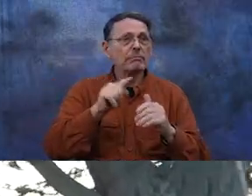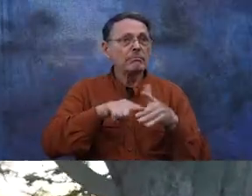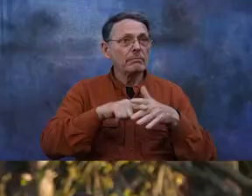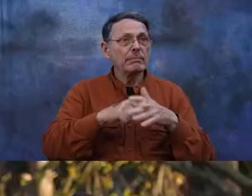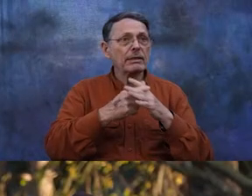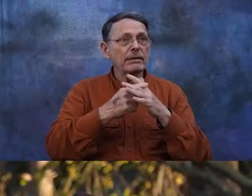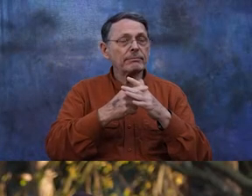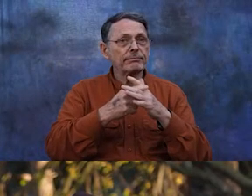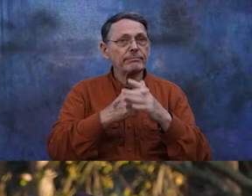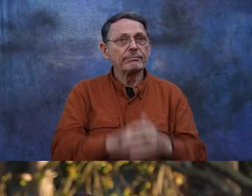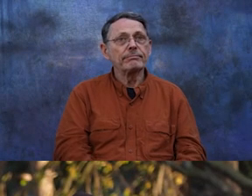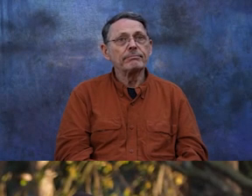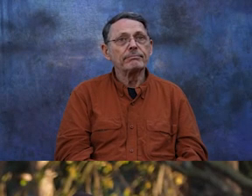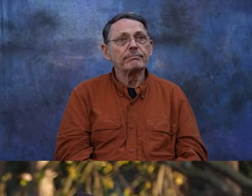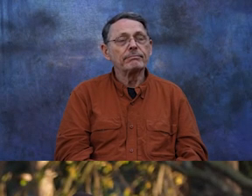A